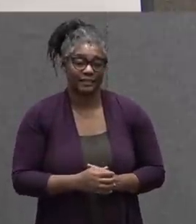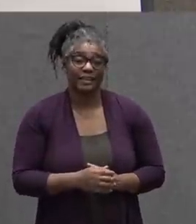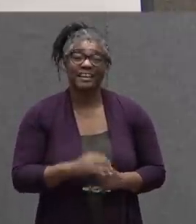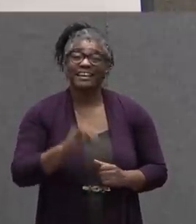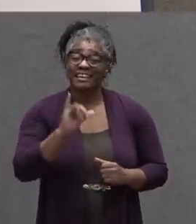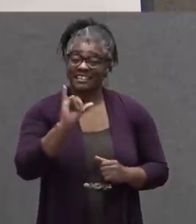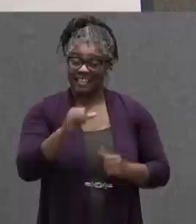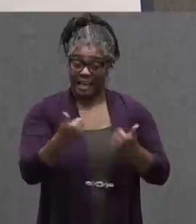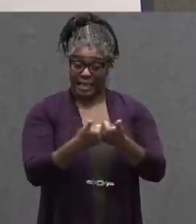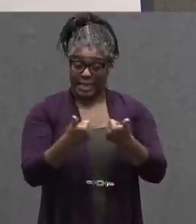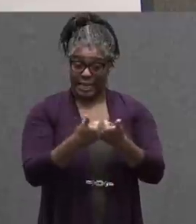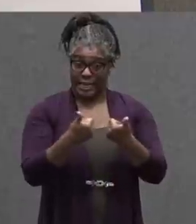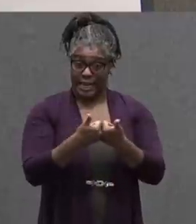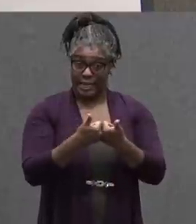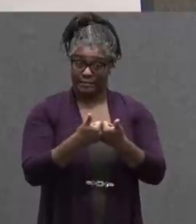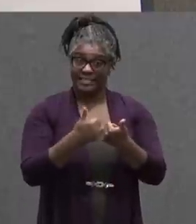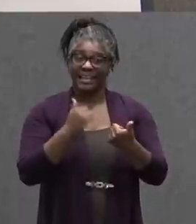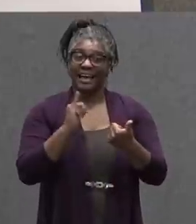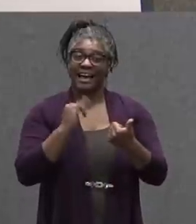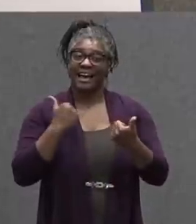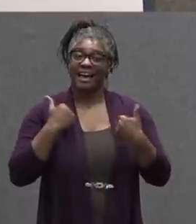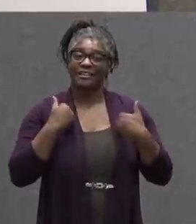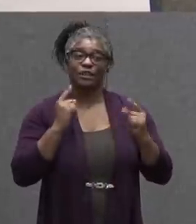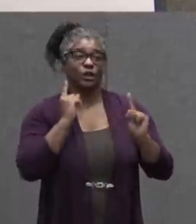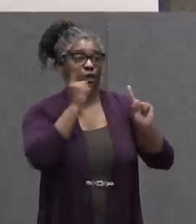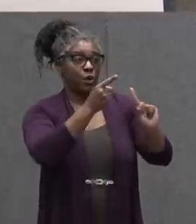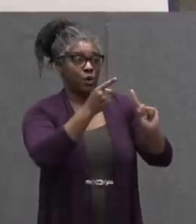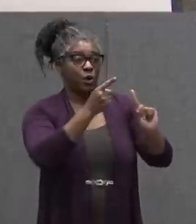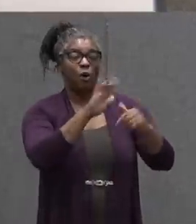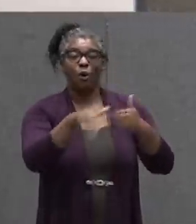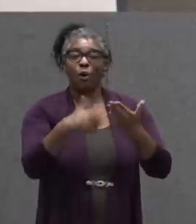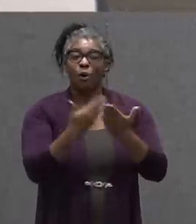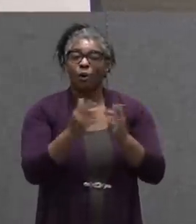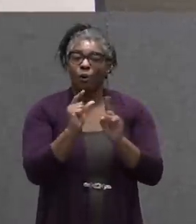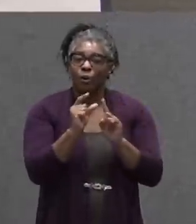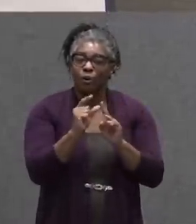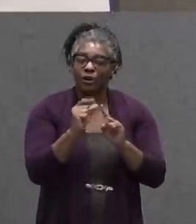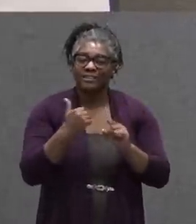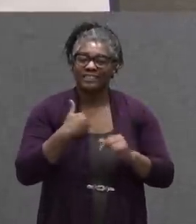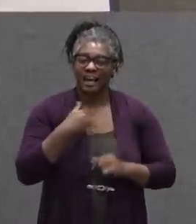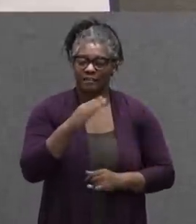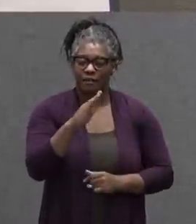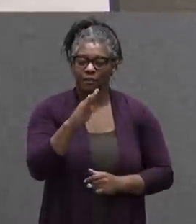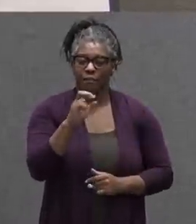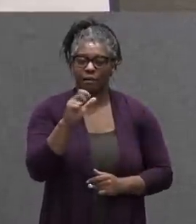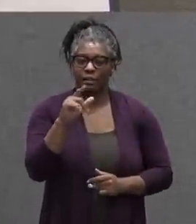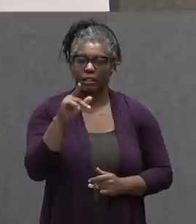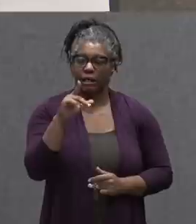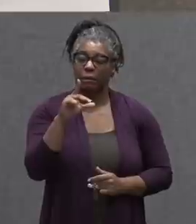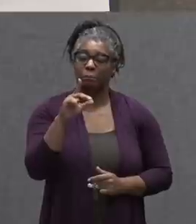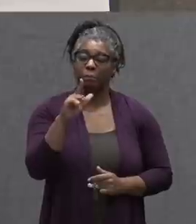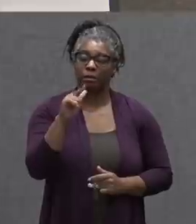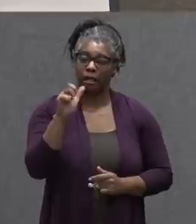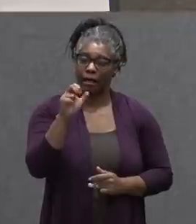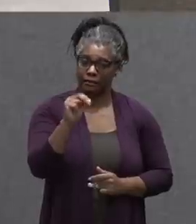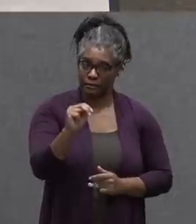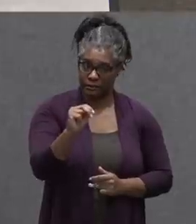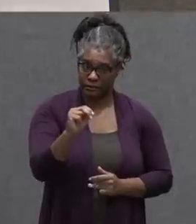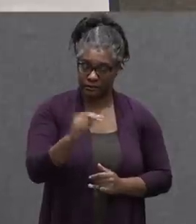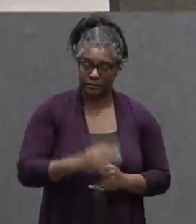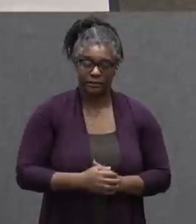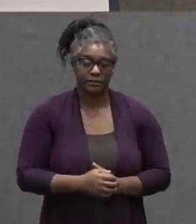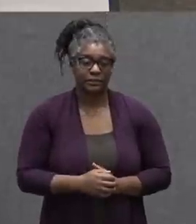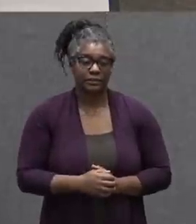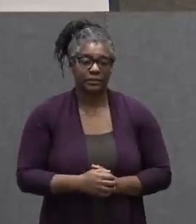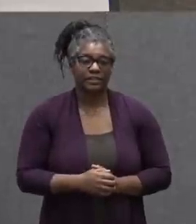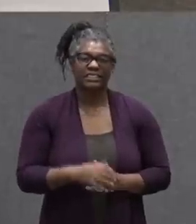my words had blends in them. So let's review what is a consonant blend.